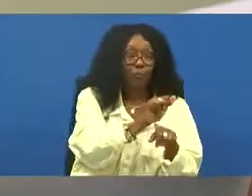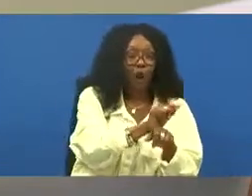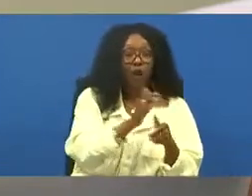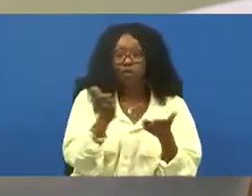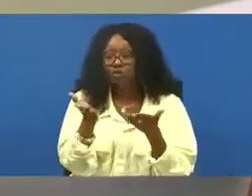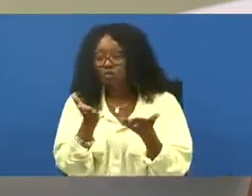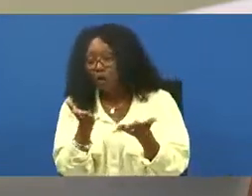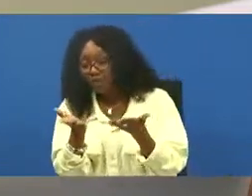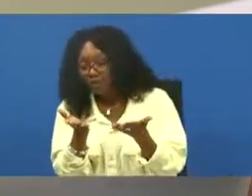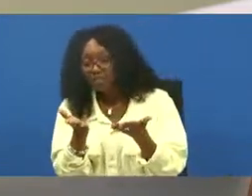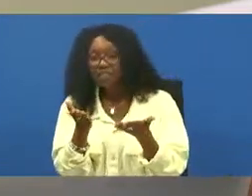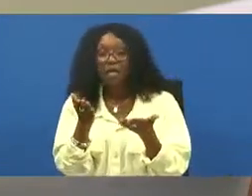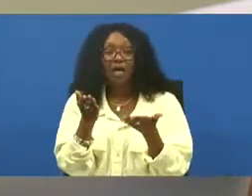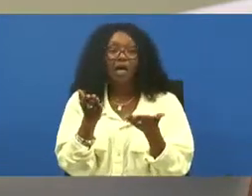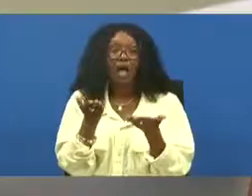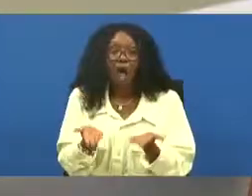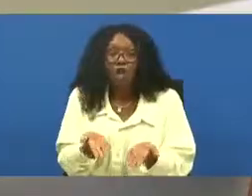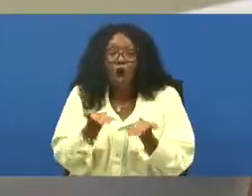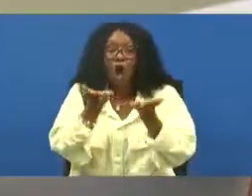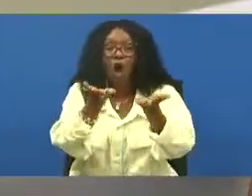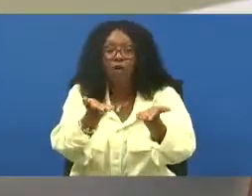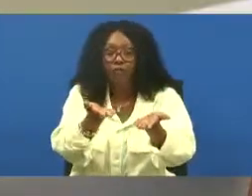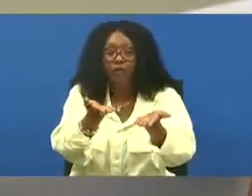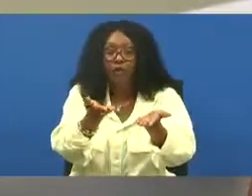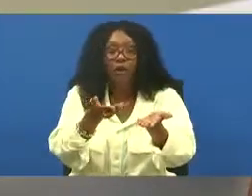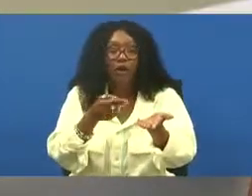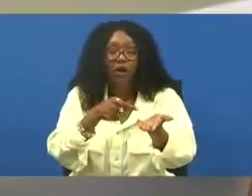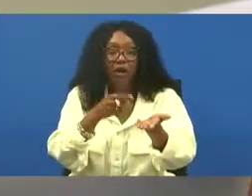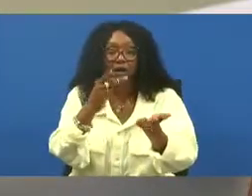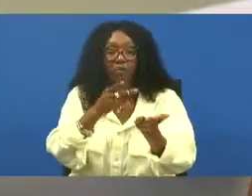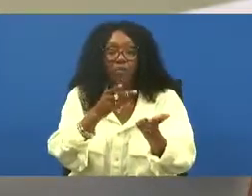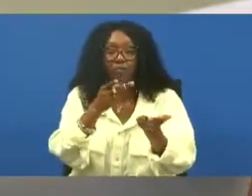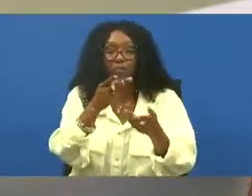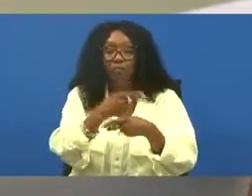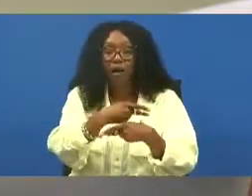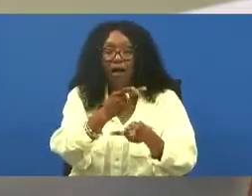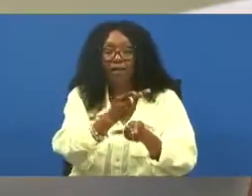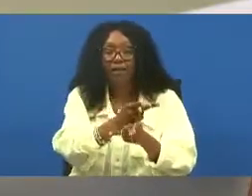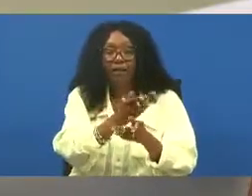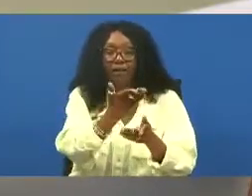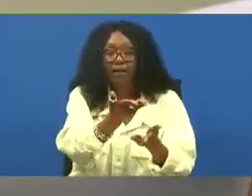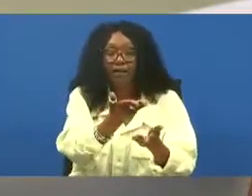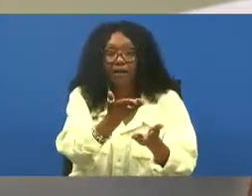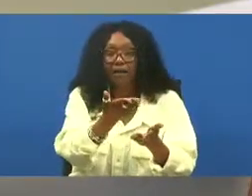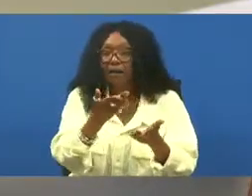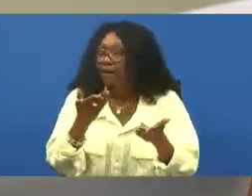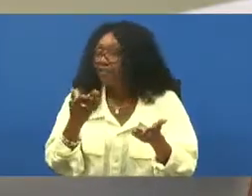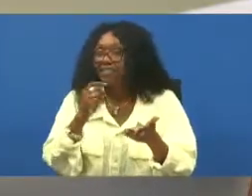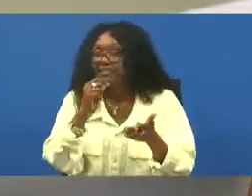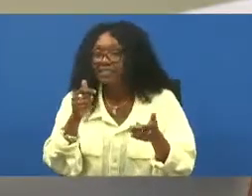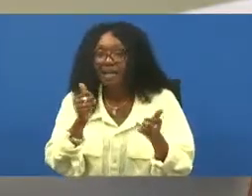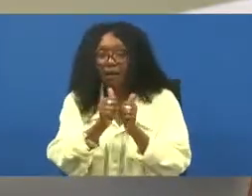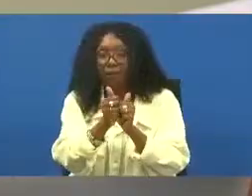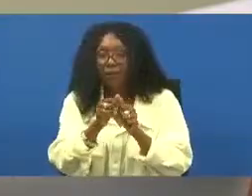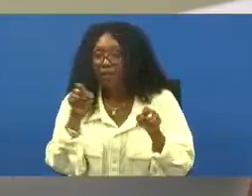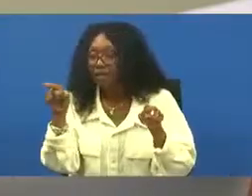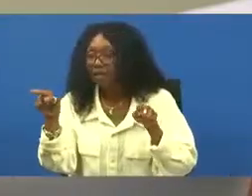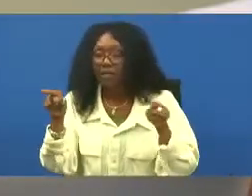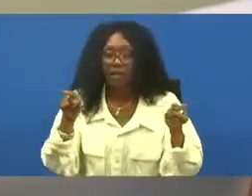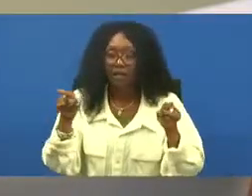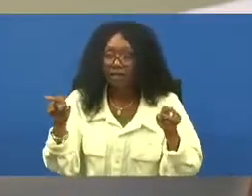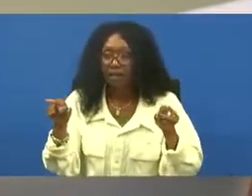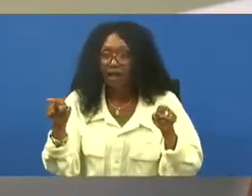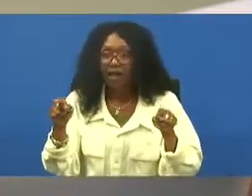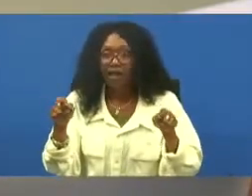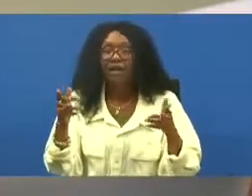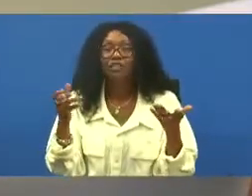or product offering that doesn't compete with the counterpart, so both entities can survive. That's what happened here as it